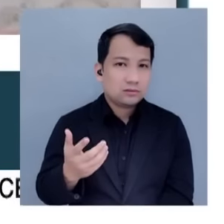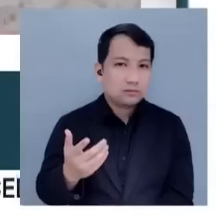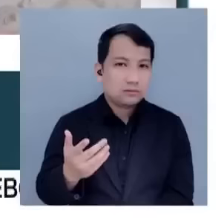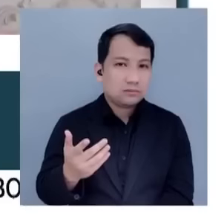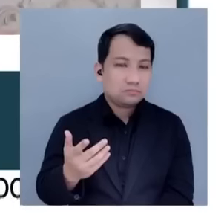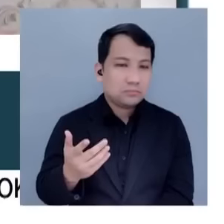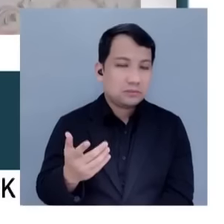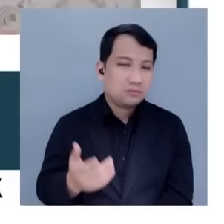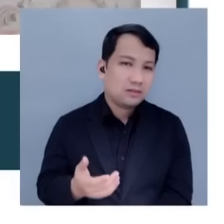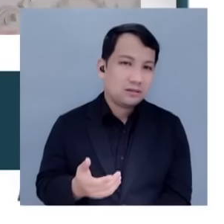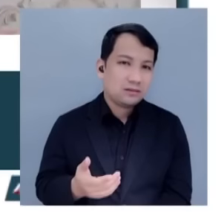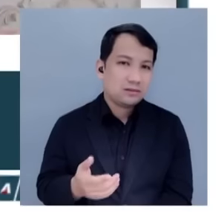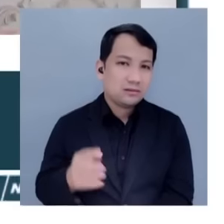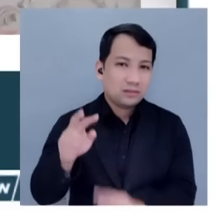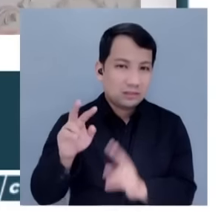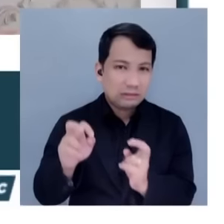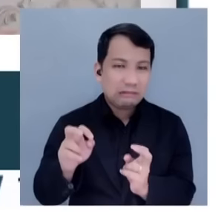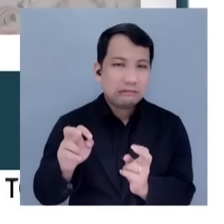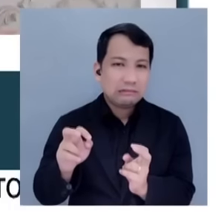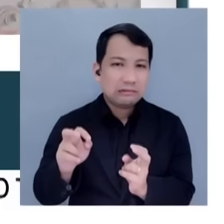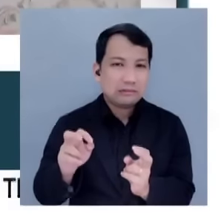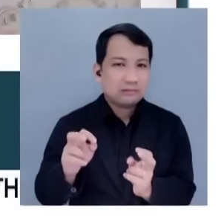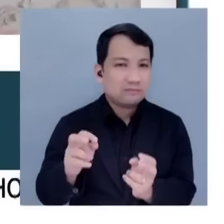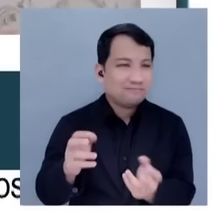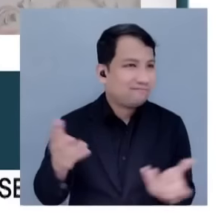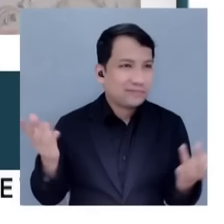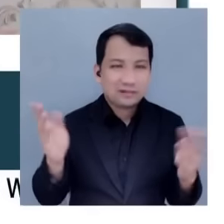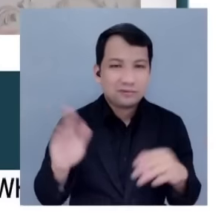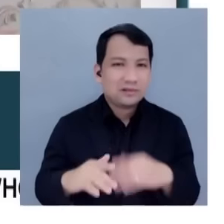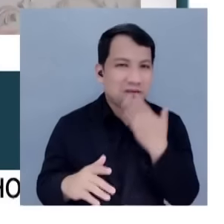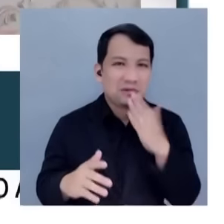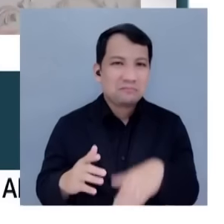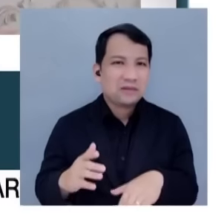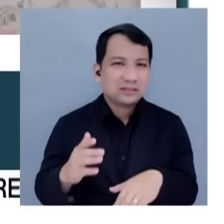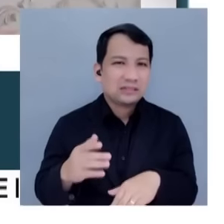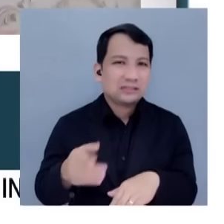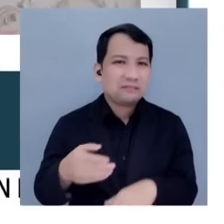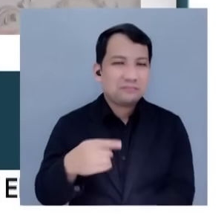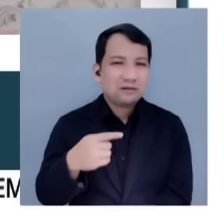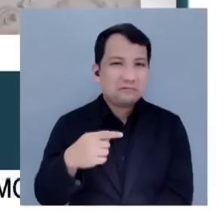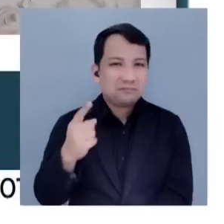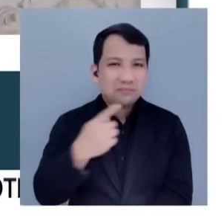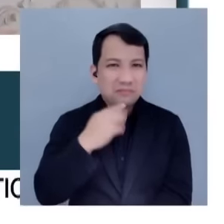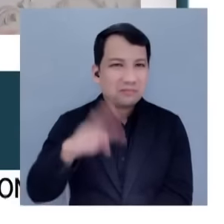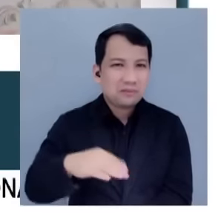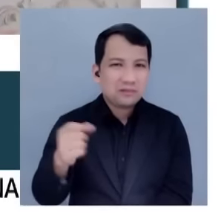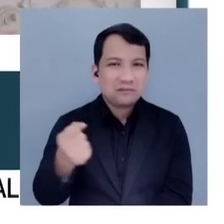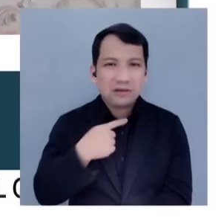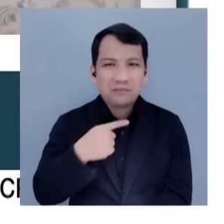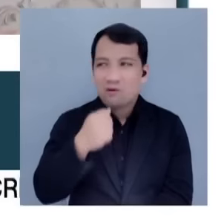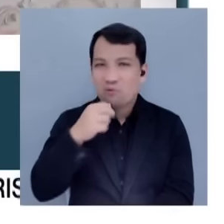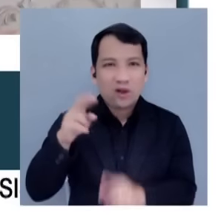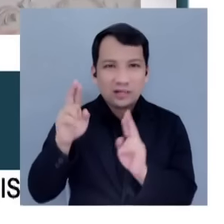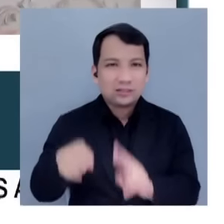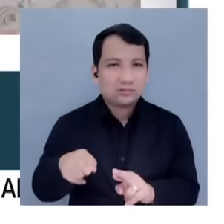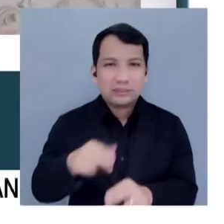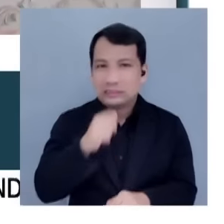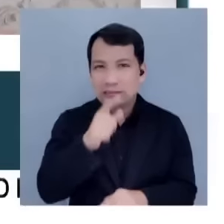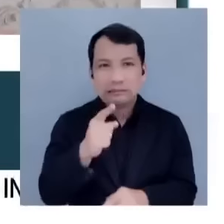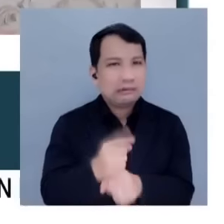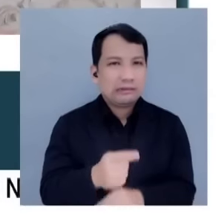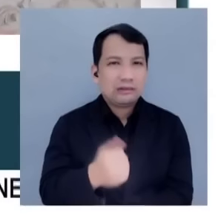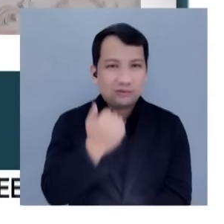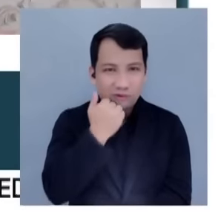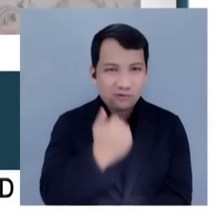how do you call it, scurrilous, talagang pambabastos na hindi na tama, hindi tama.